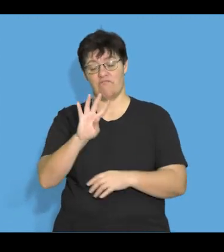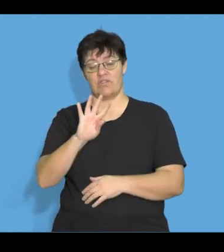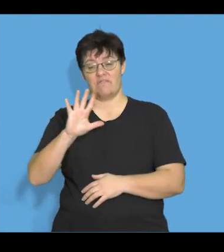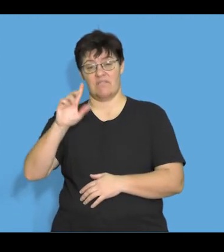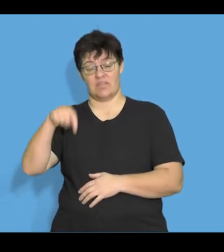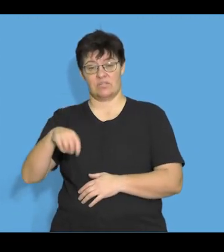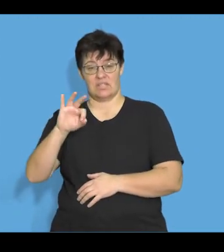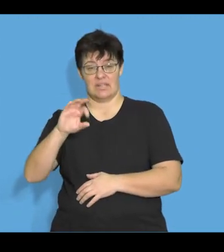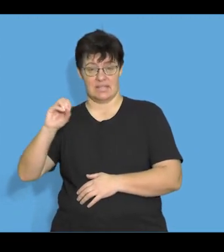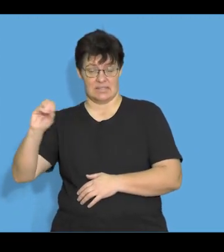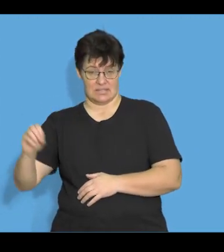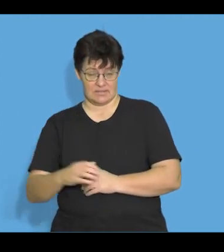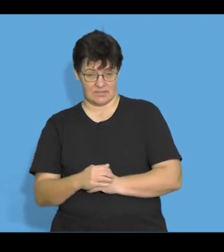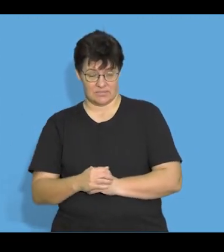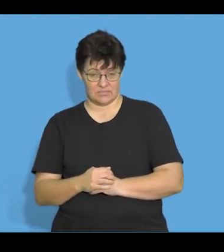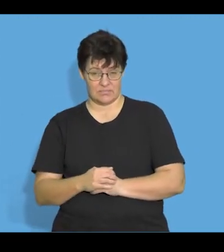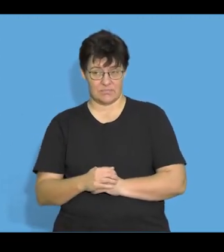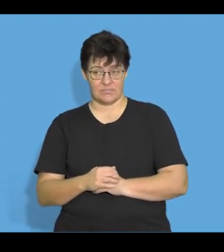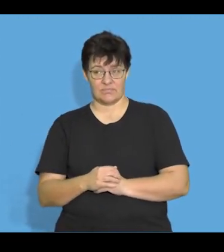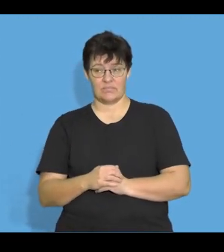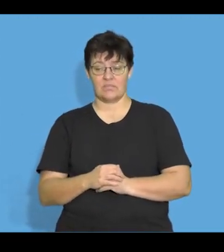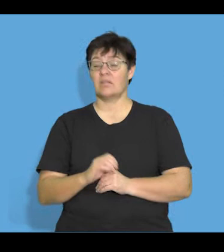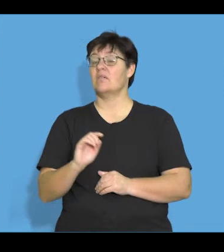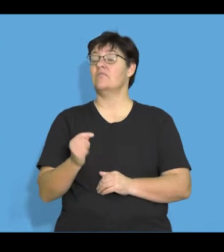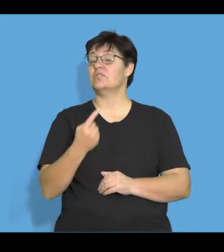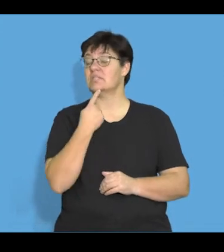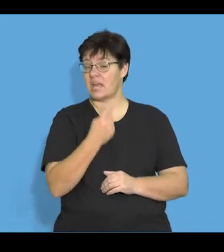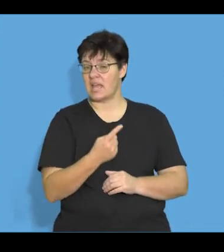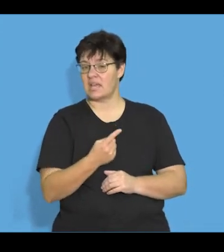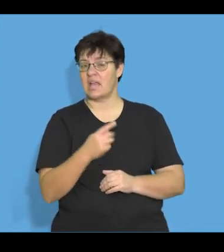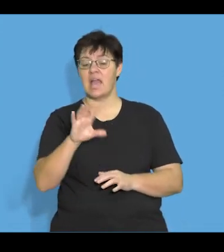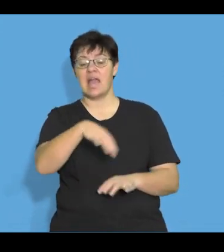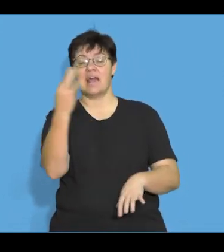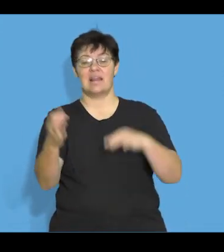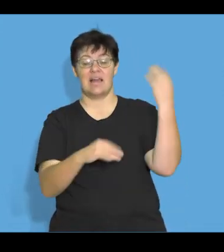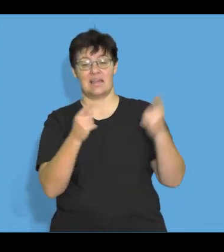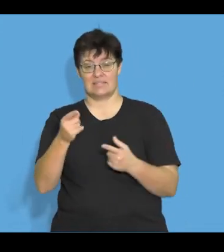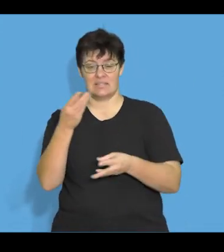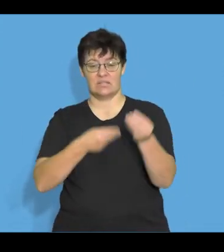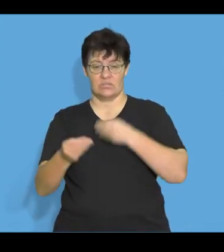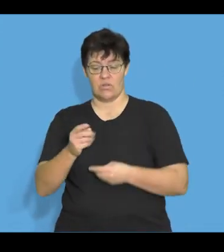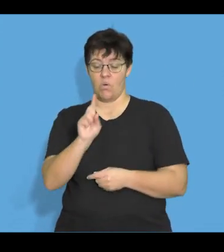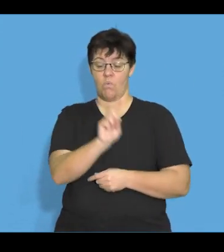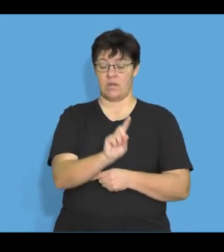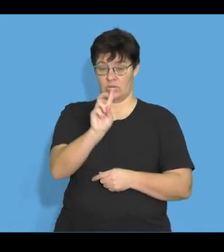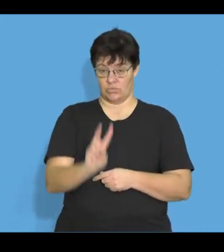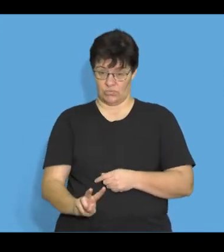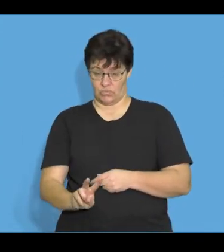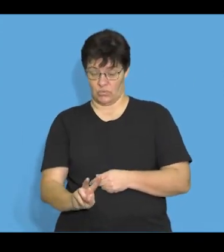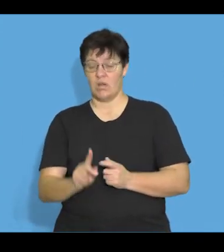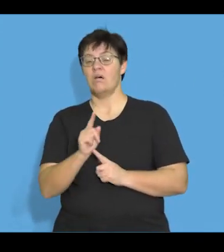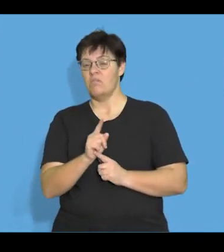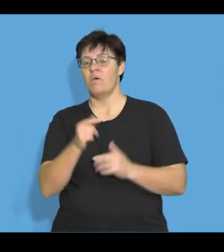45,300. Let's take the first transaction because the question says, analyze the transactions 1 and 2 in terms of